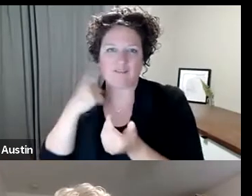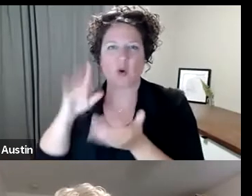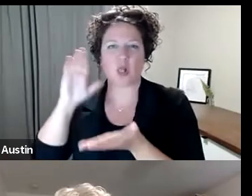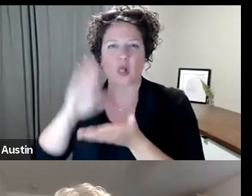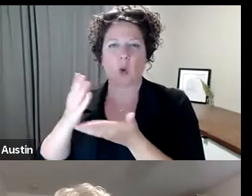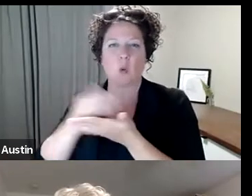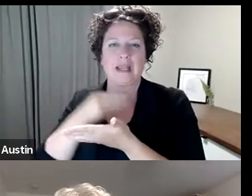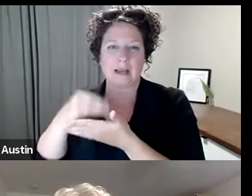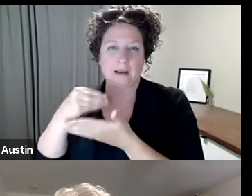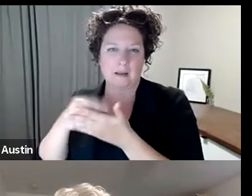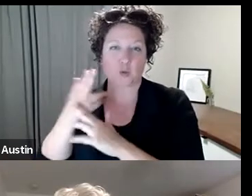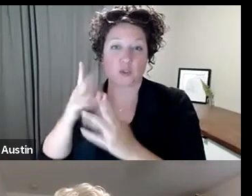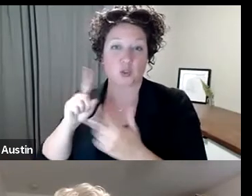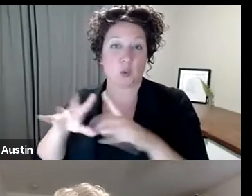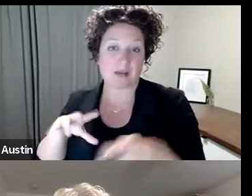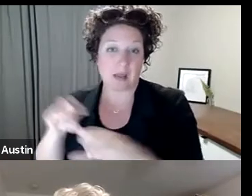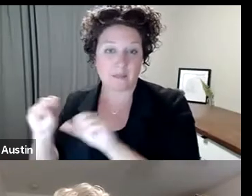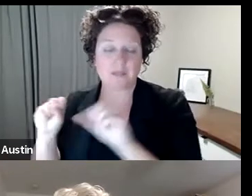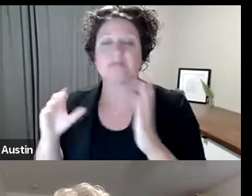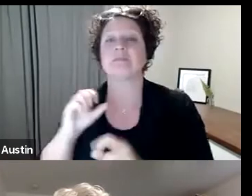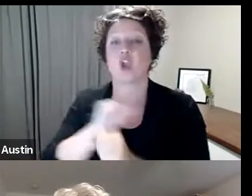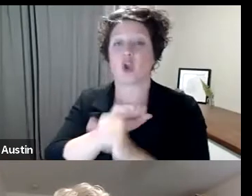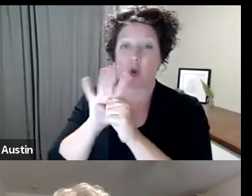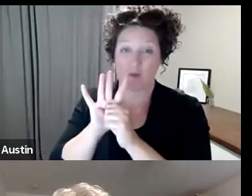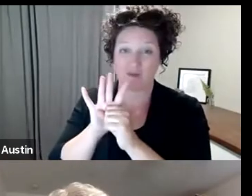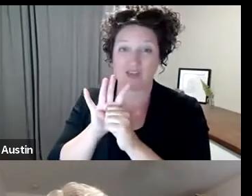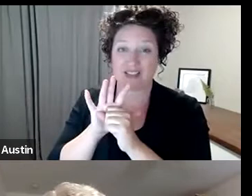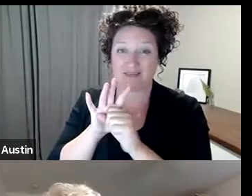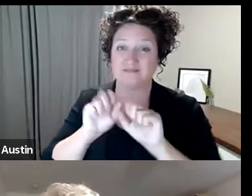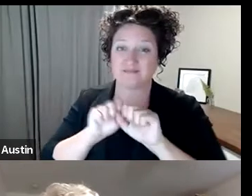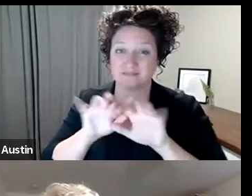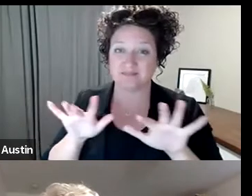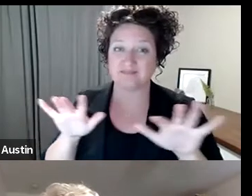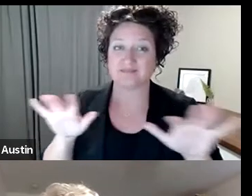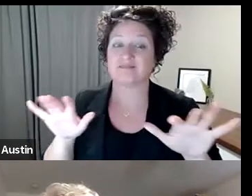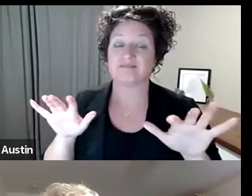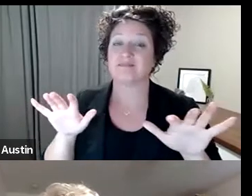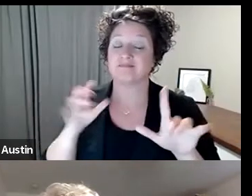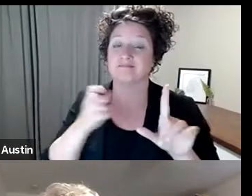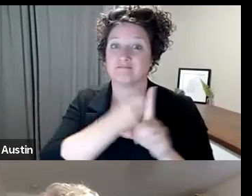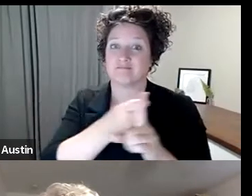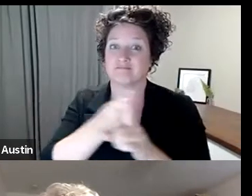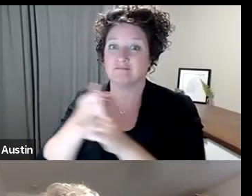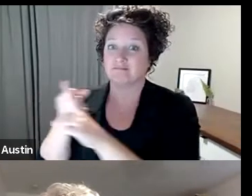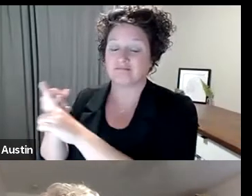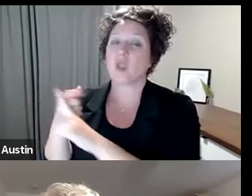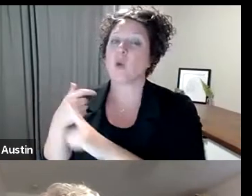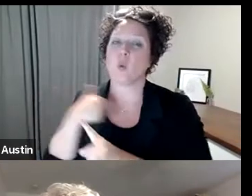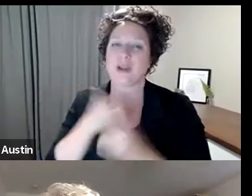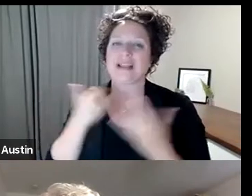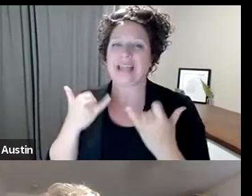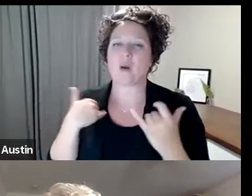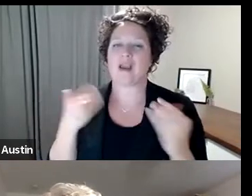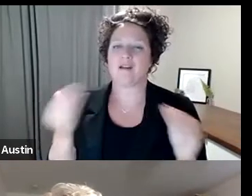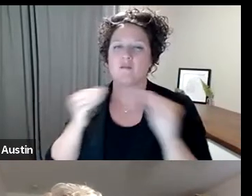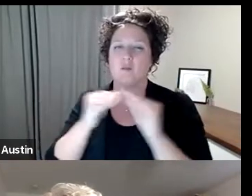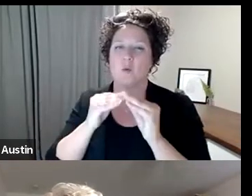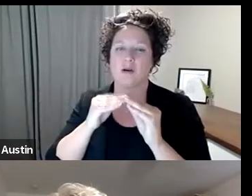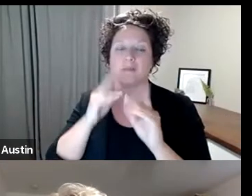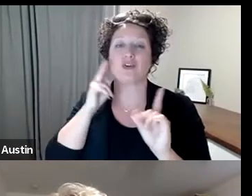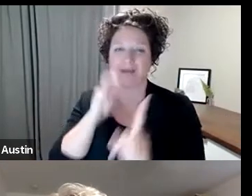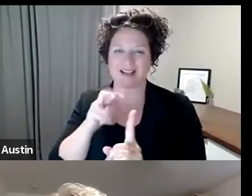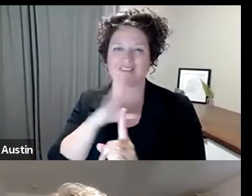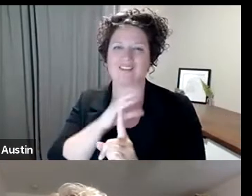or so we hope. With the COVID-19 pandemic and its aftershocks, we've been given additional perspective and